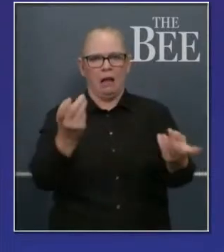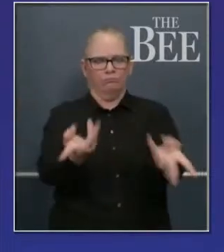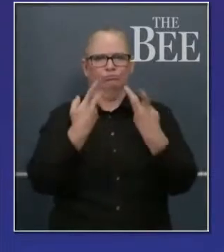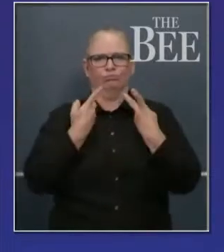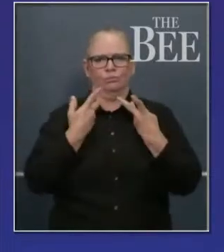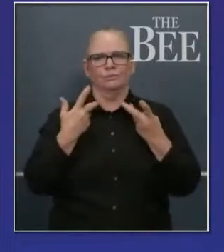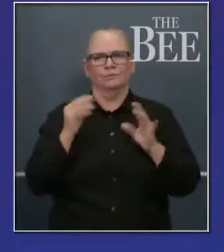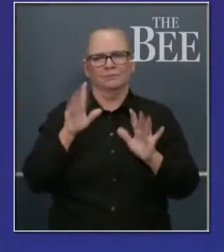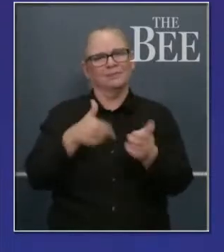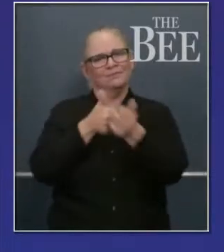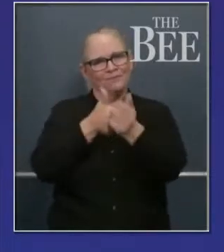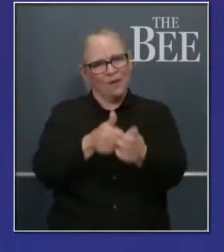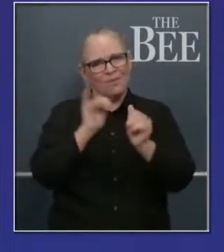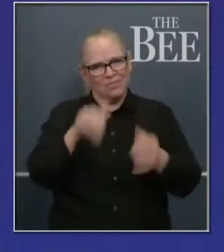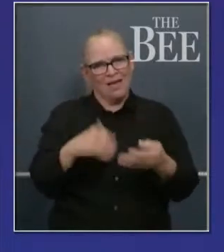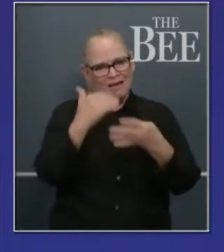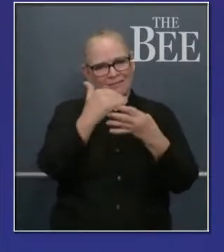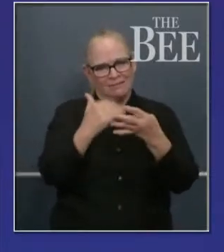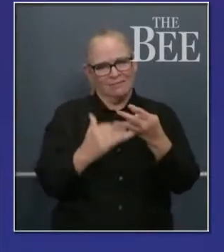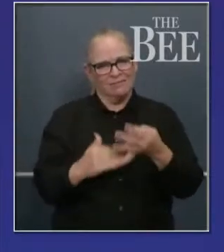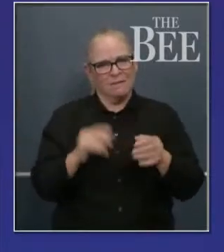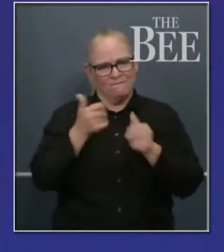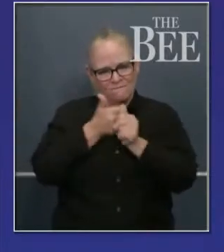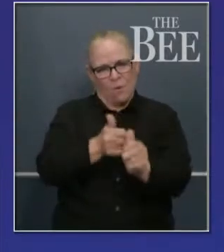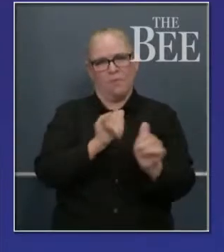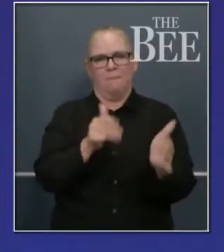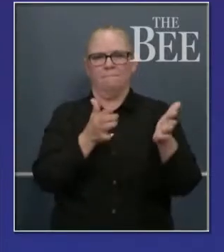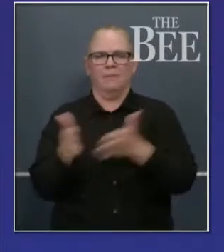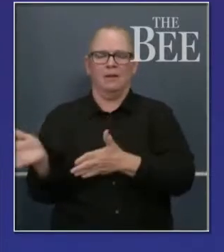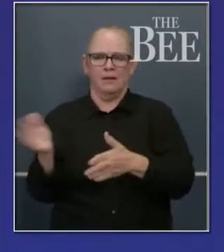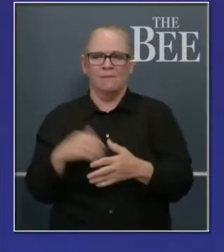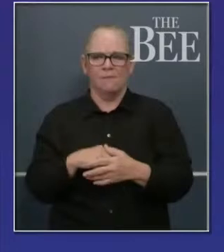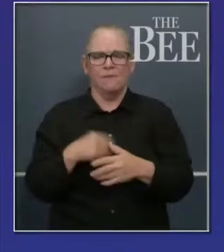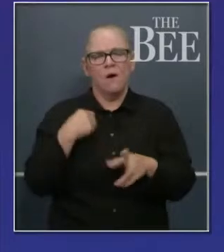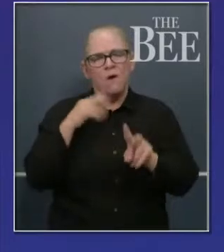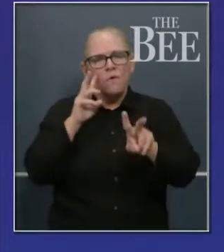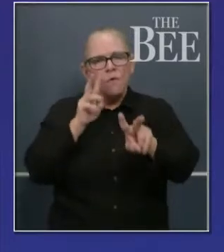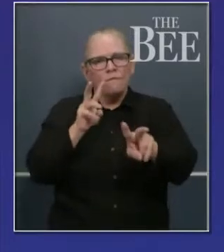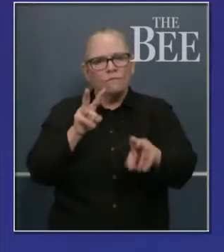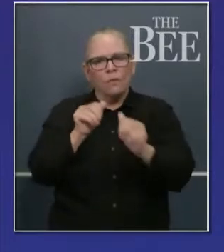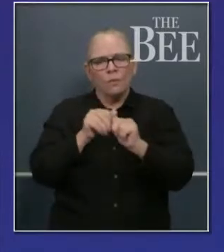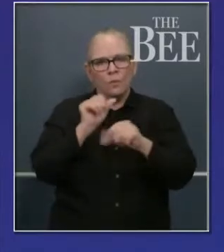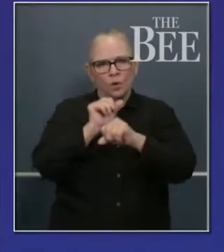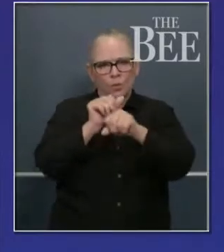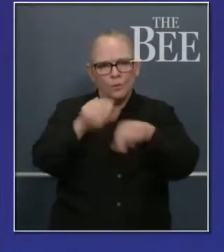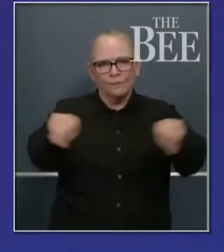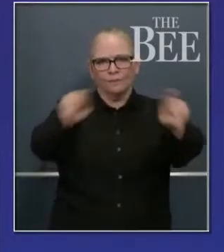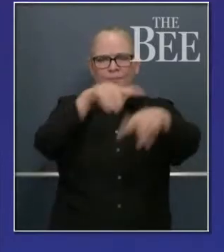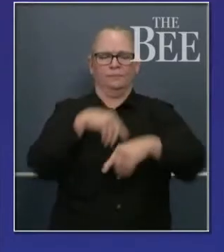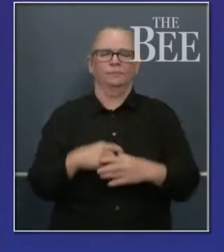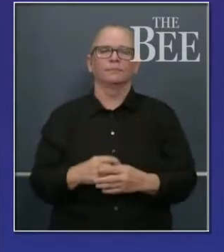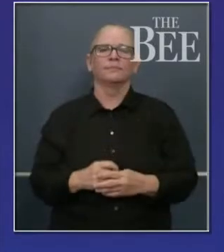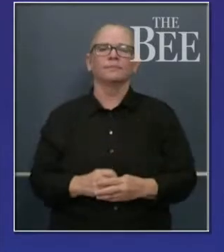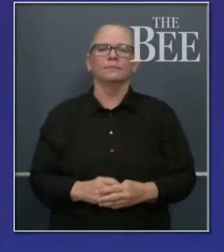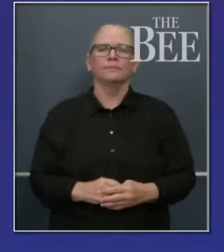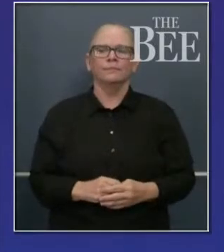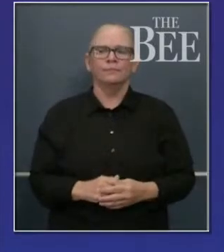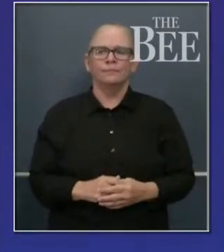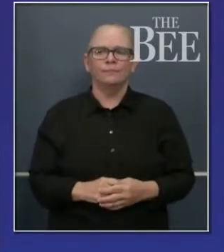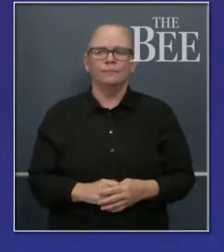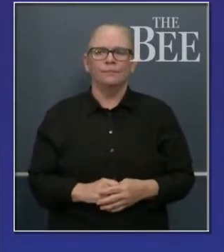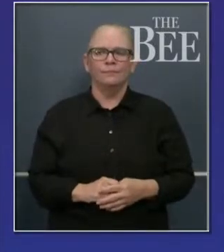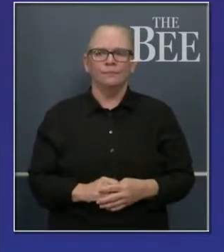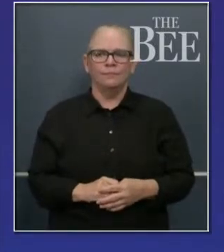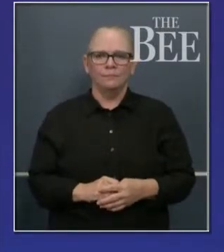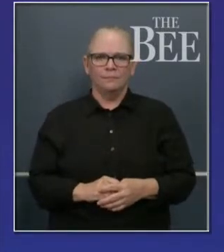we look forward to continuing those updates, working with your counties. And as the governor said, we're reaching levels of transmission